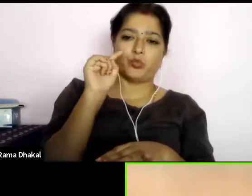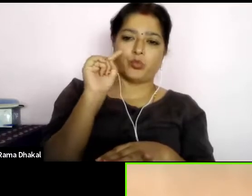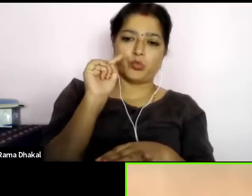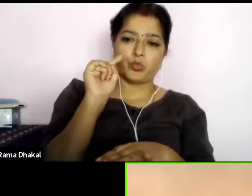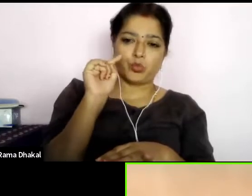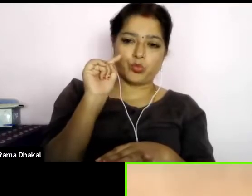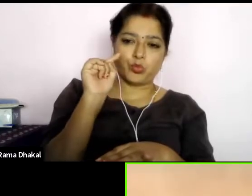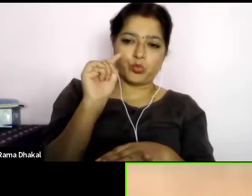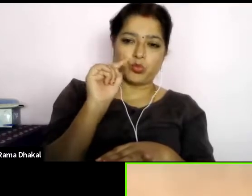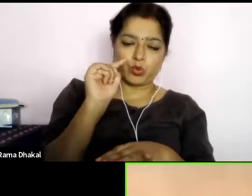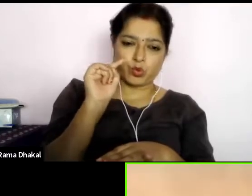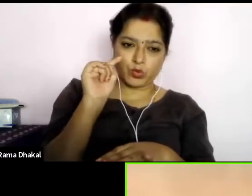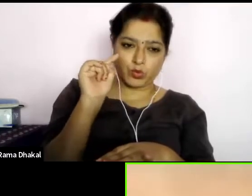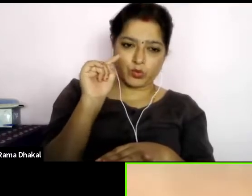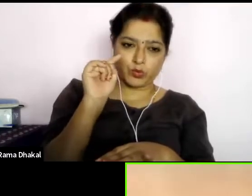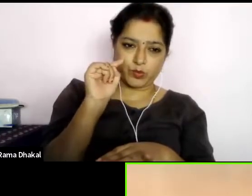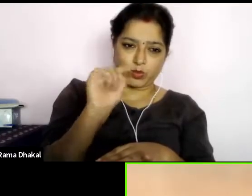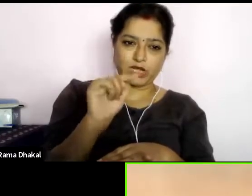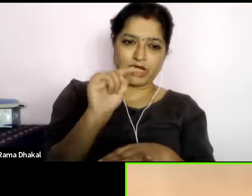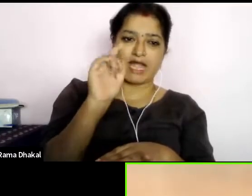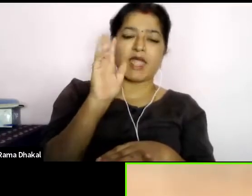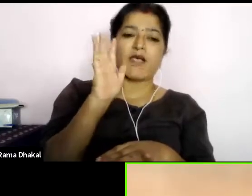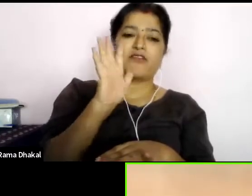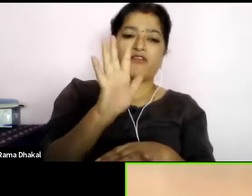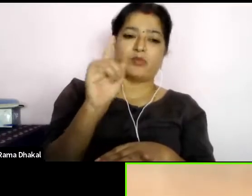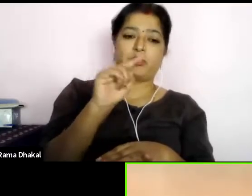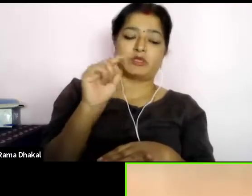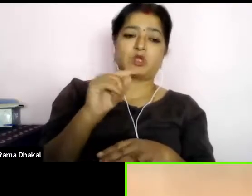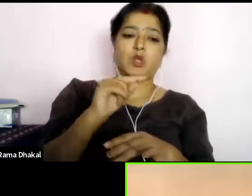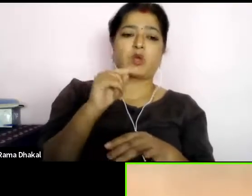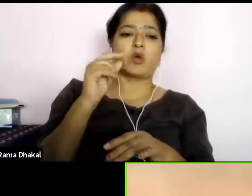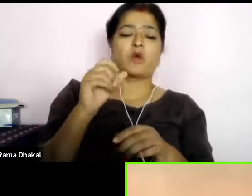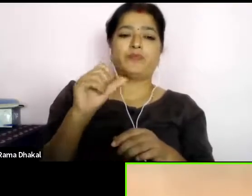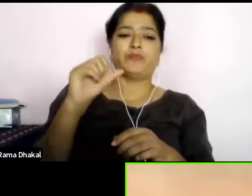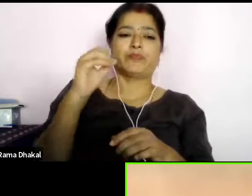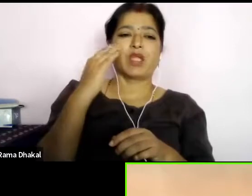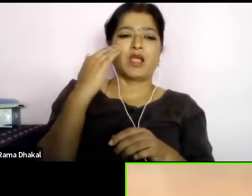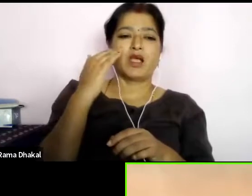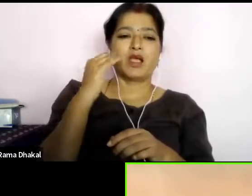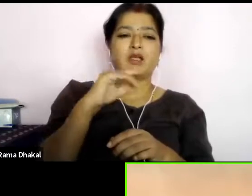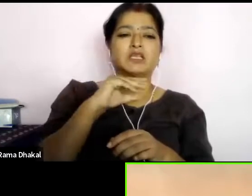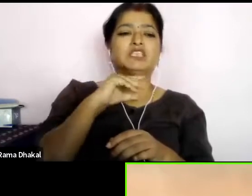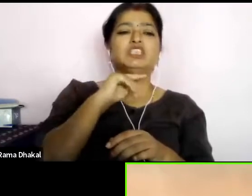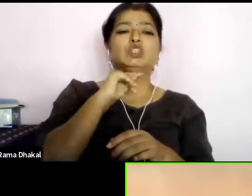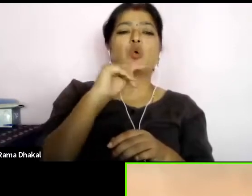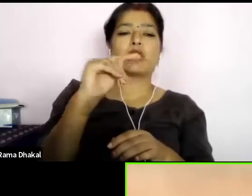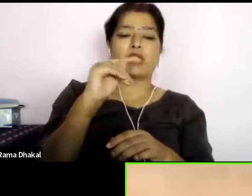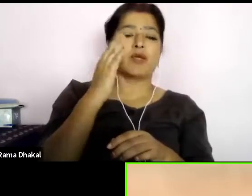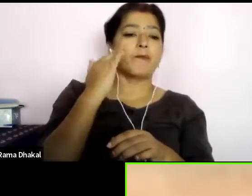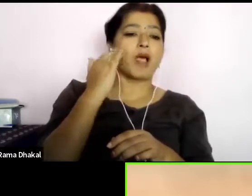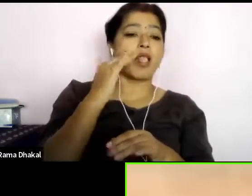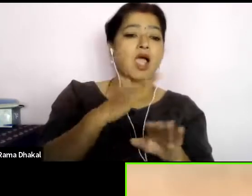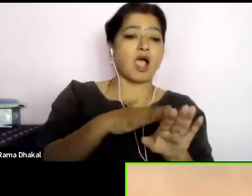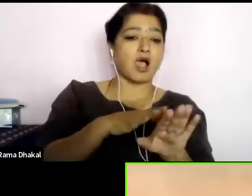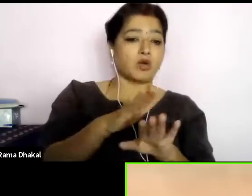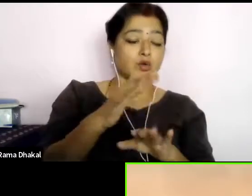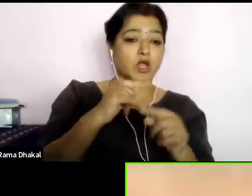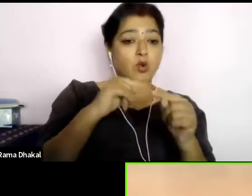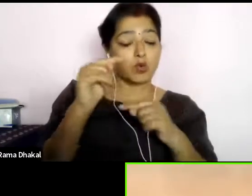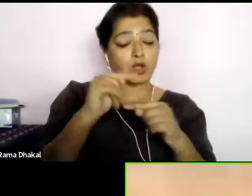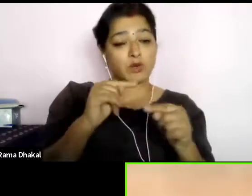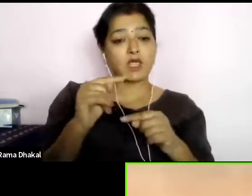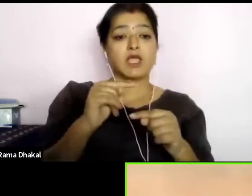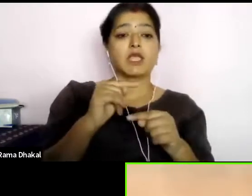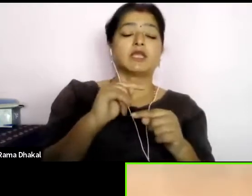experienced violence, and this has increased during the COVID-19 situation, which is again